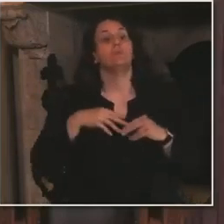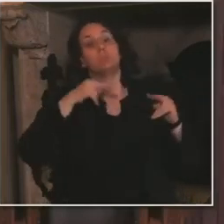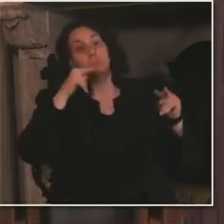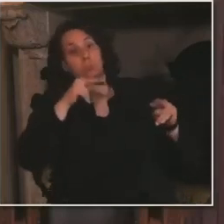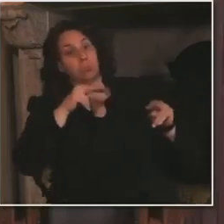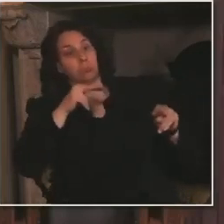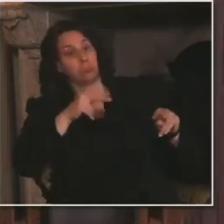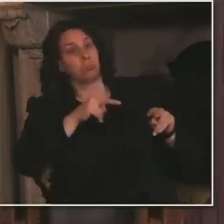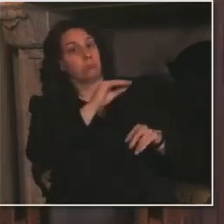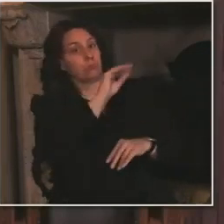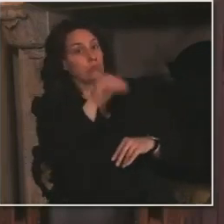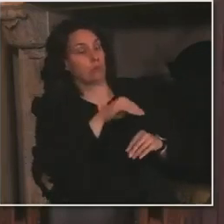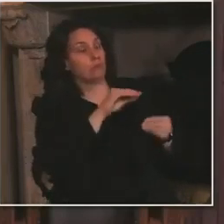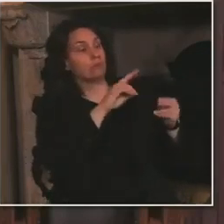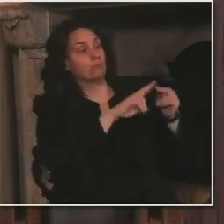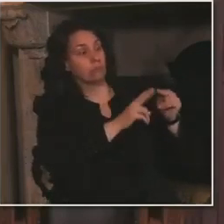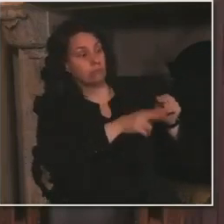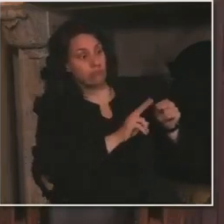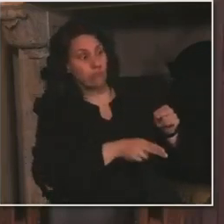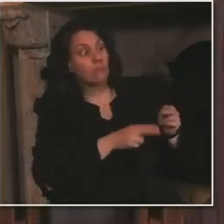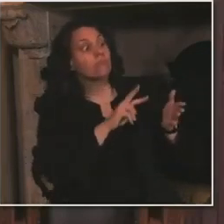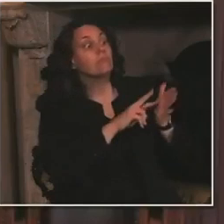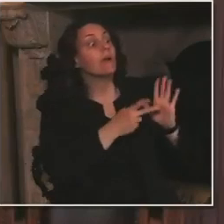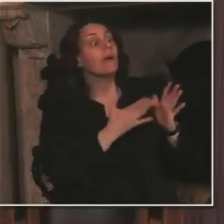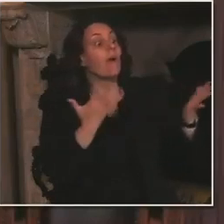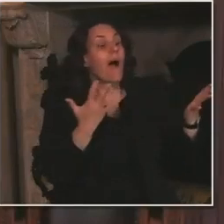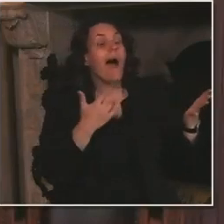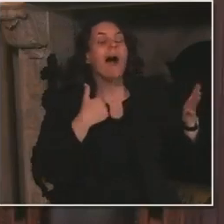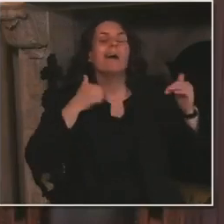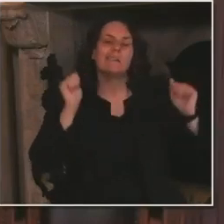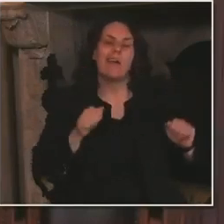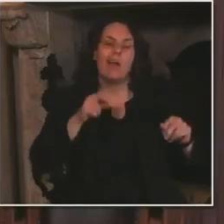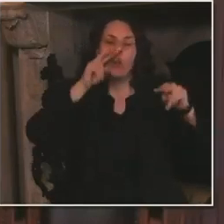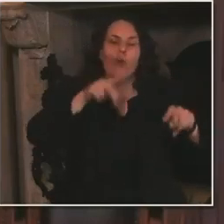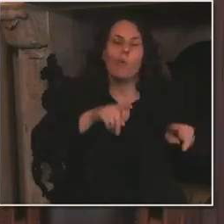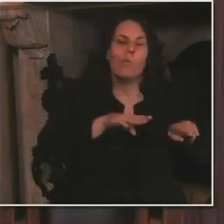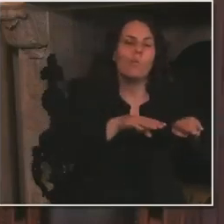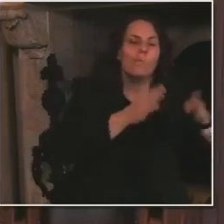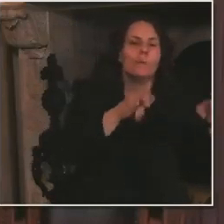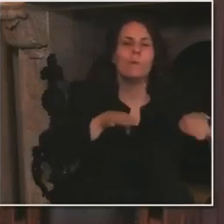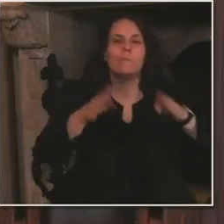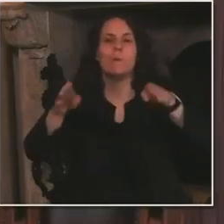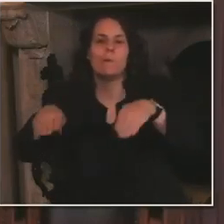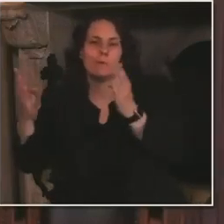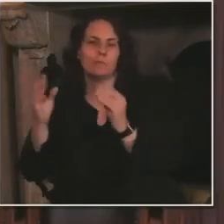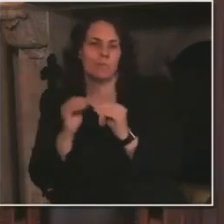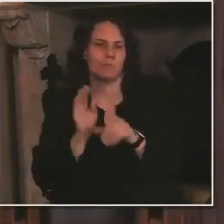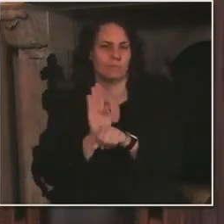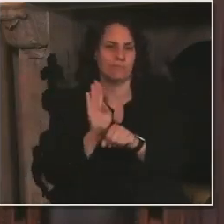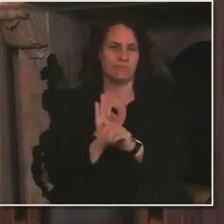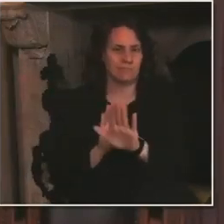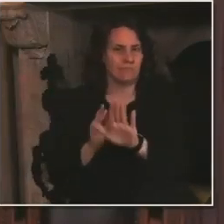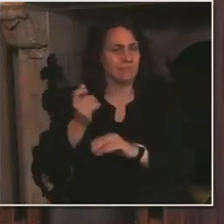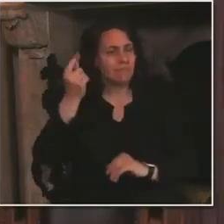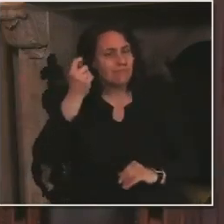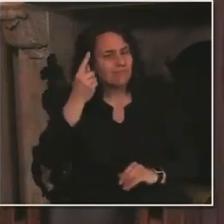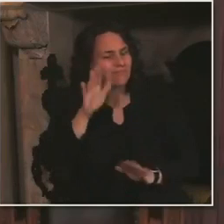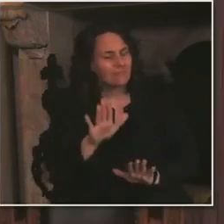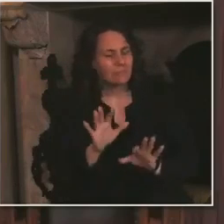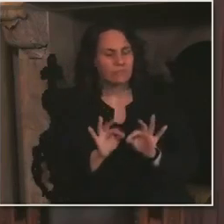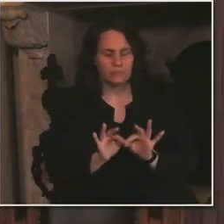we're reopening the state of Wisconsin. Now, I have to tell you and reiterate something I said earlier, is that right from the beginning,